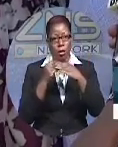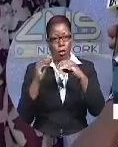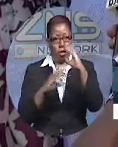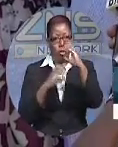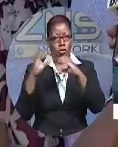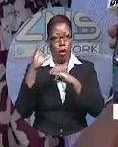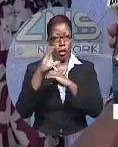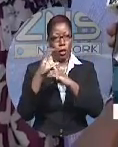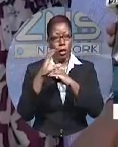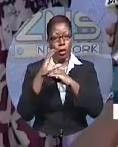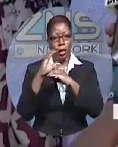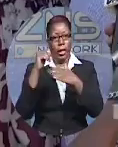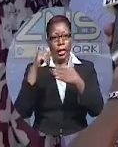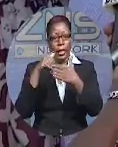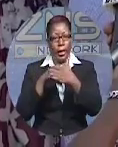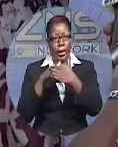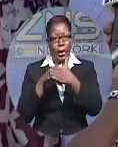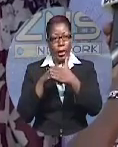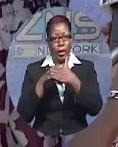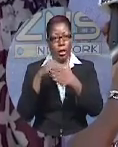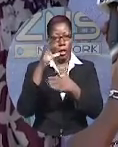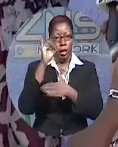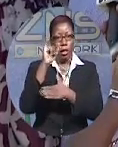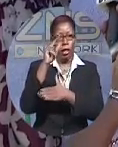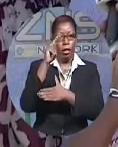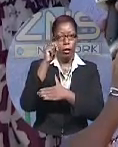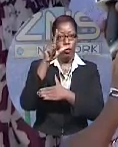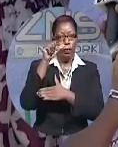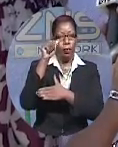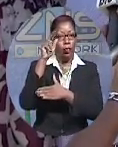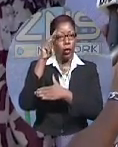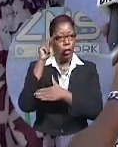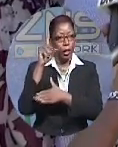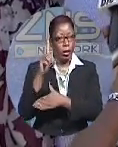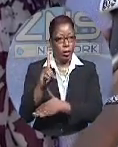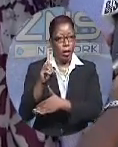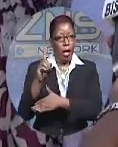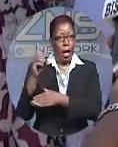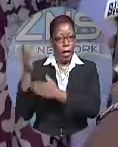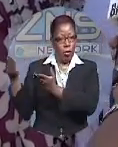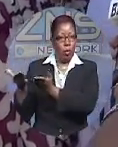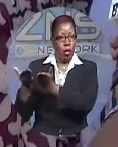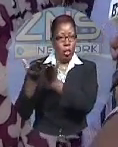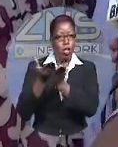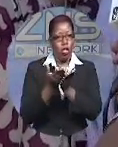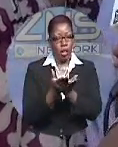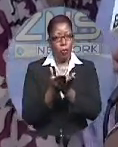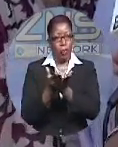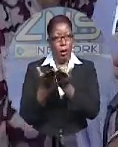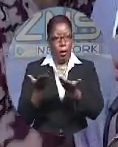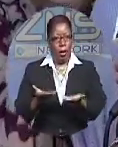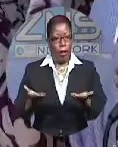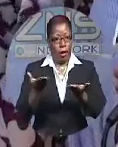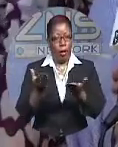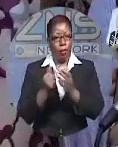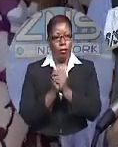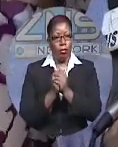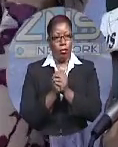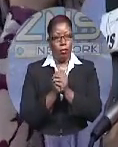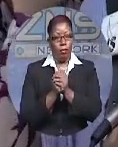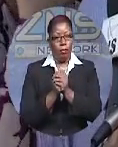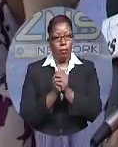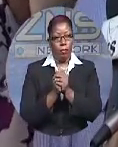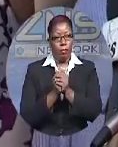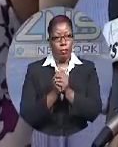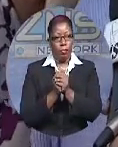in a factory in Finland and will be shipped across. And now it's a matter of Mr. Kapo, who